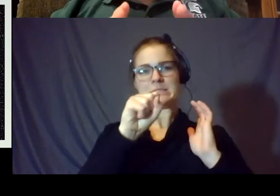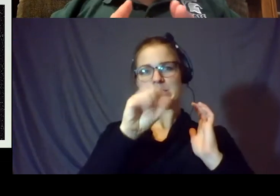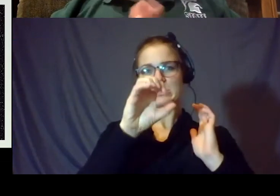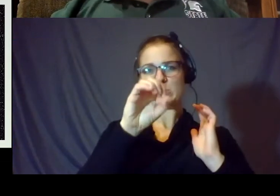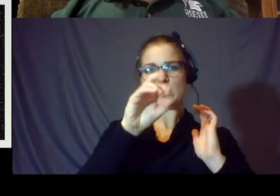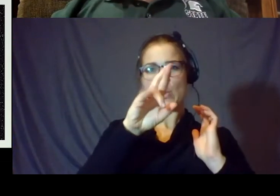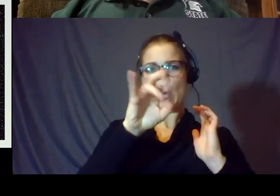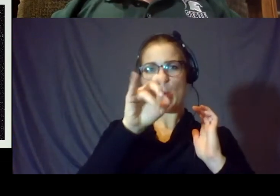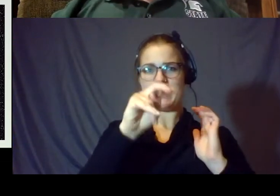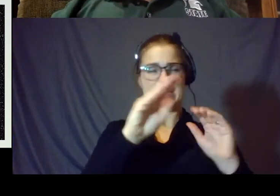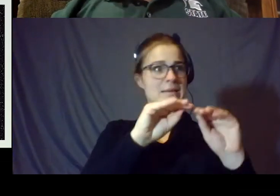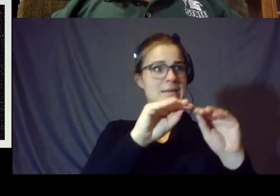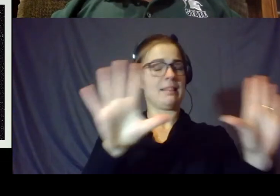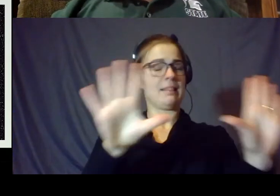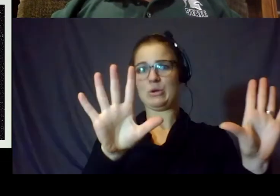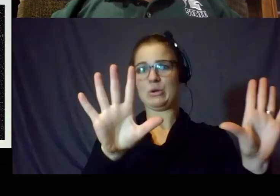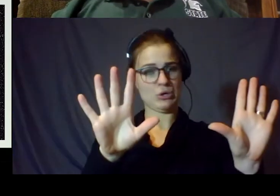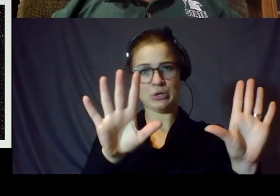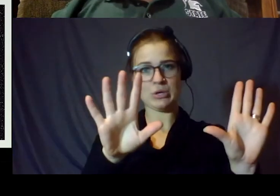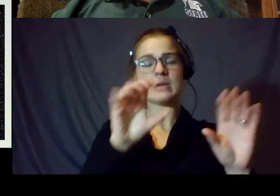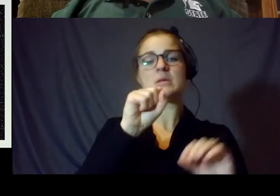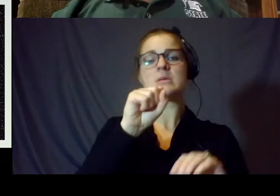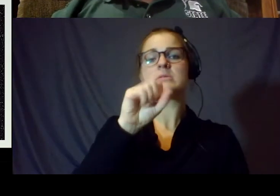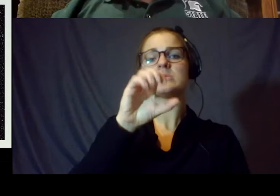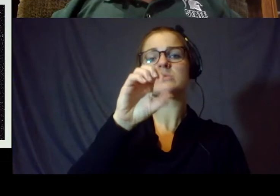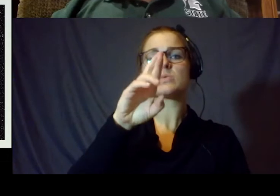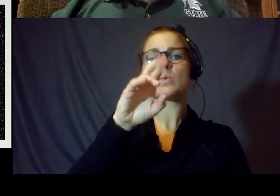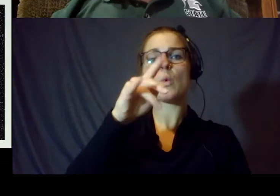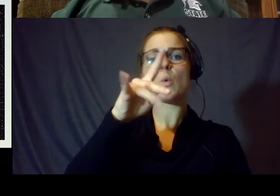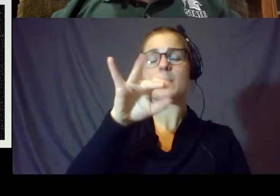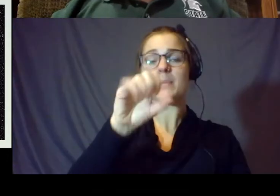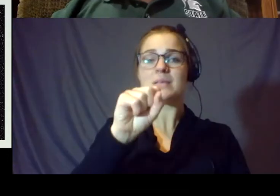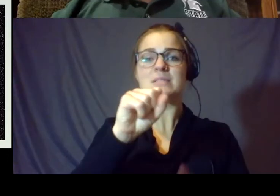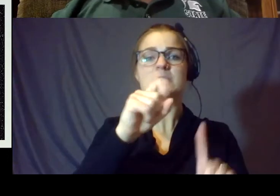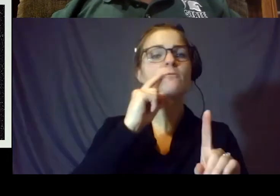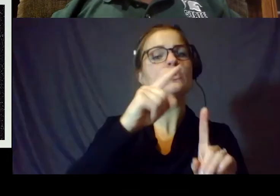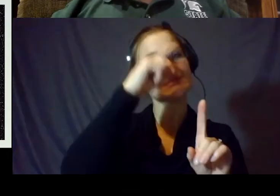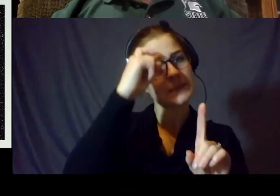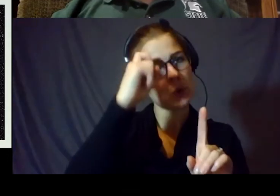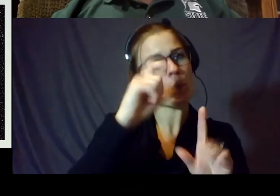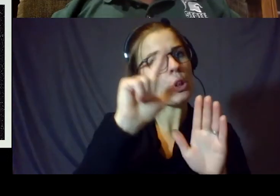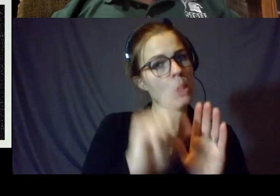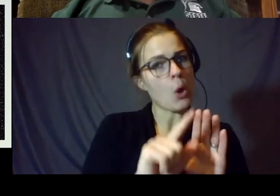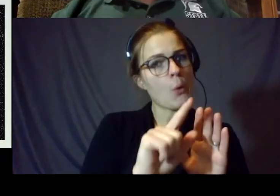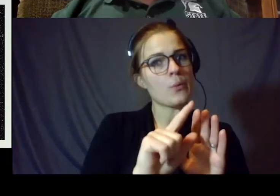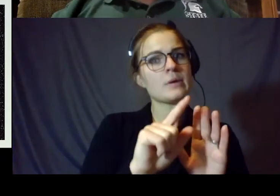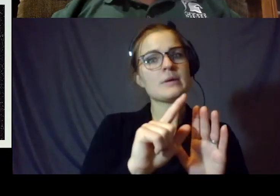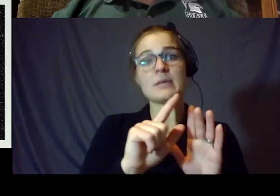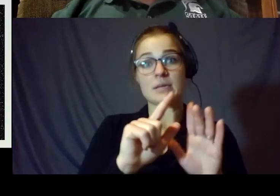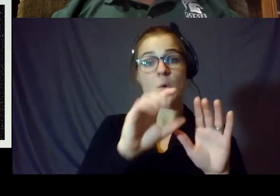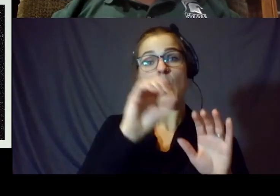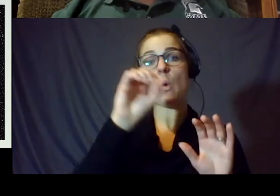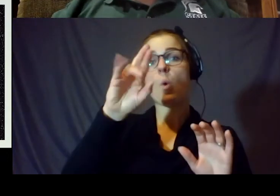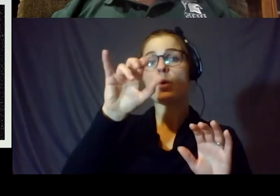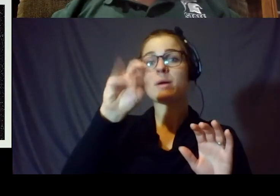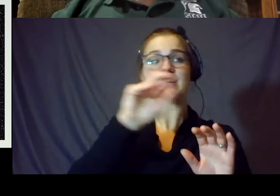is clear. And Scorpius is in the summer low in the sky. So they are never in the sky together at the